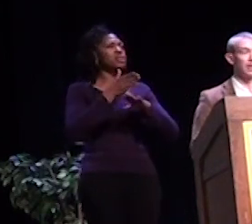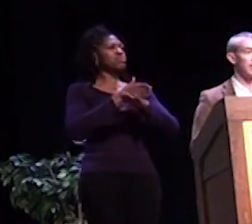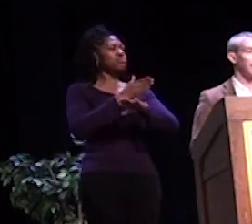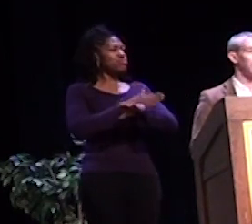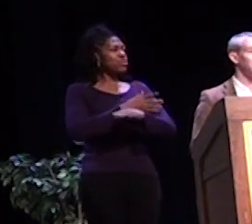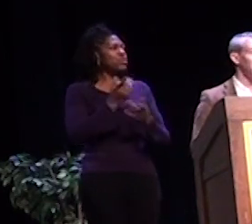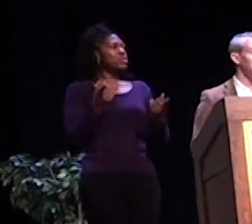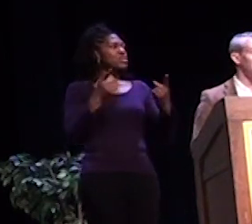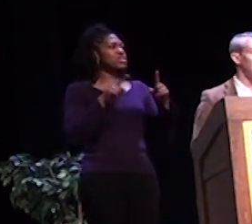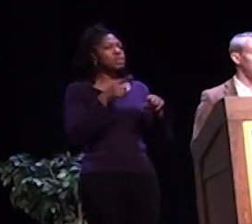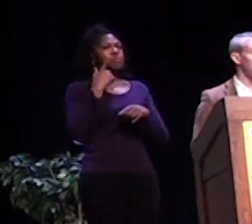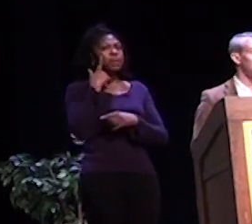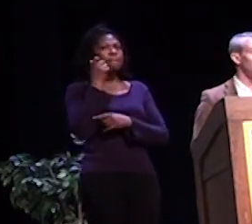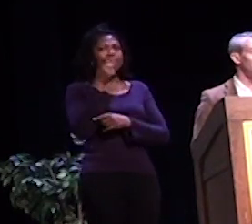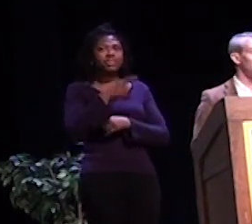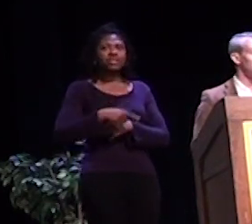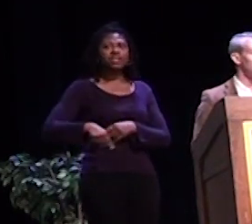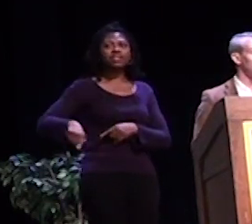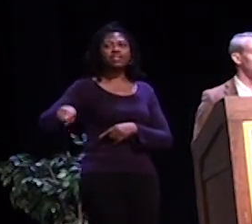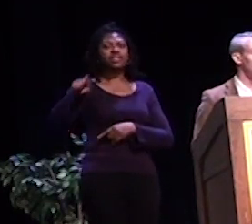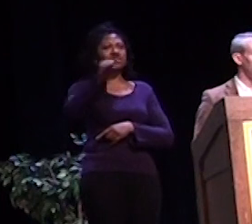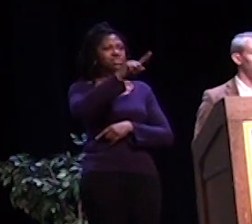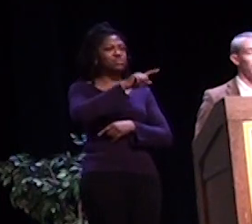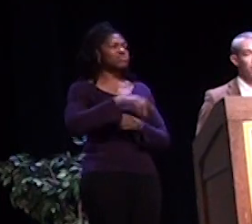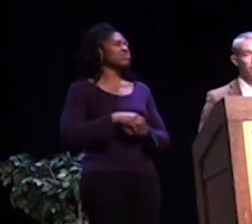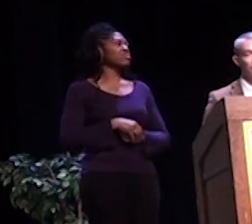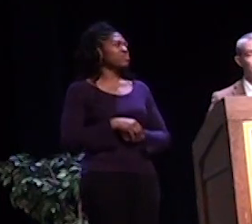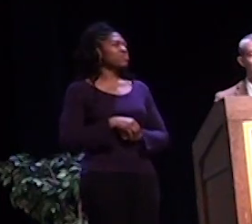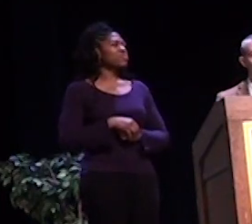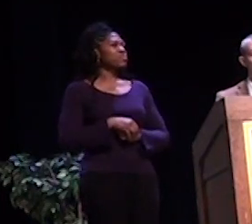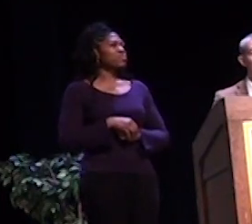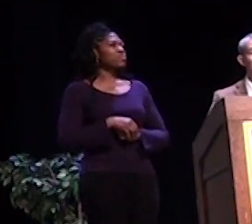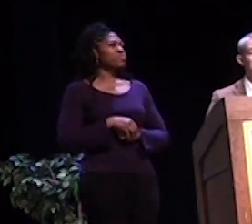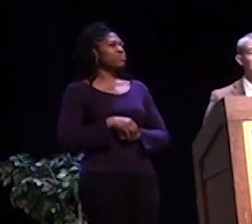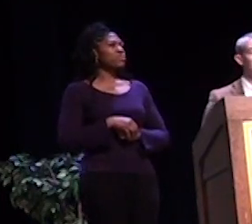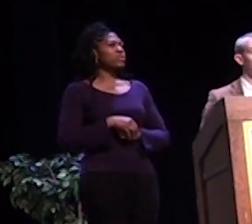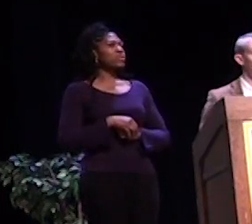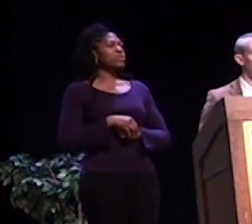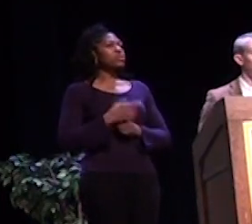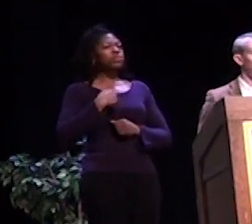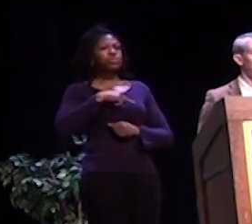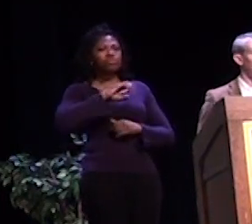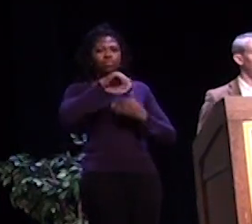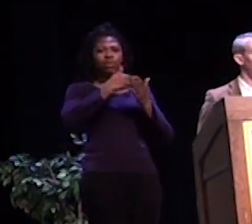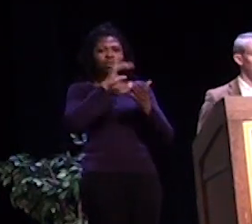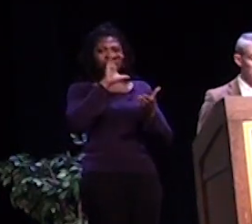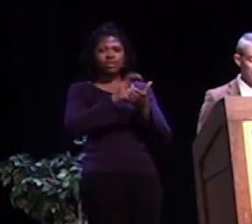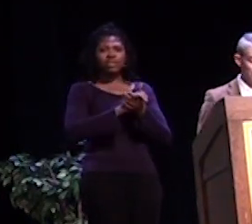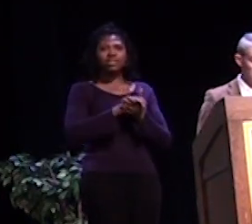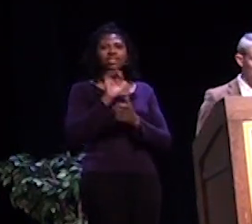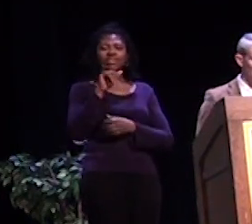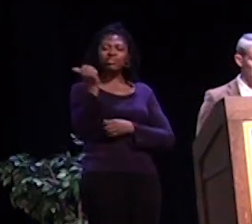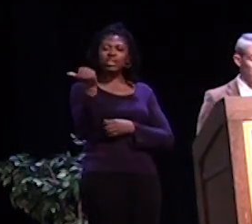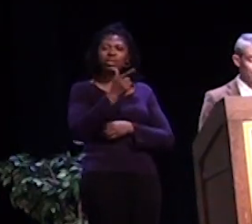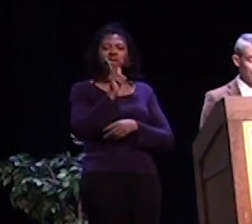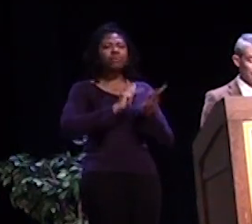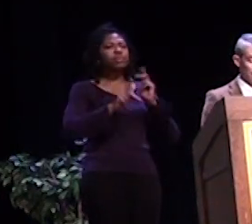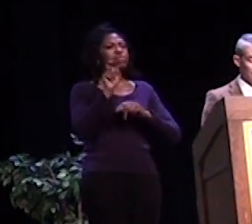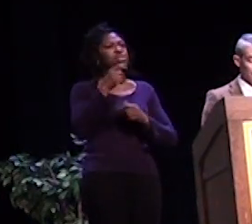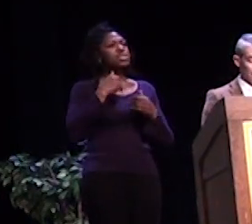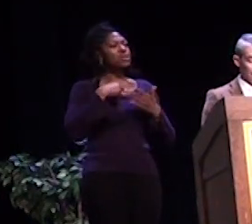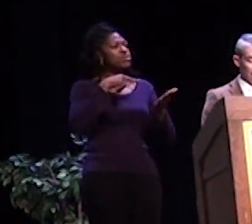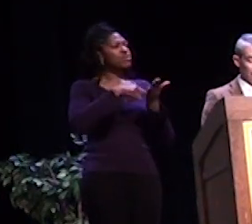support of an entire community behind this goal of ensuring that everyone deserves a safe, affordable, dignified place to call